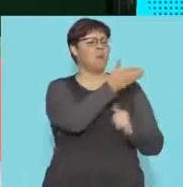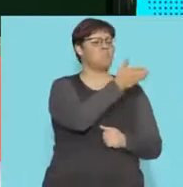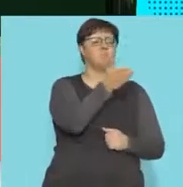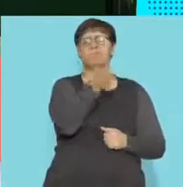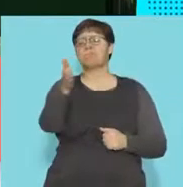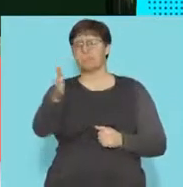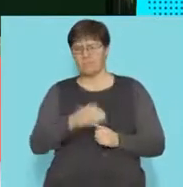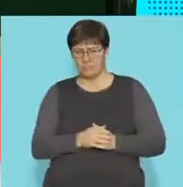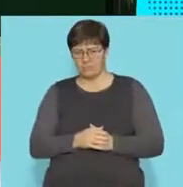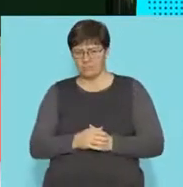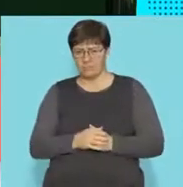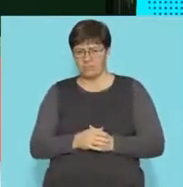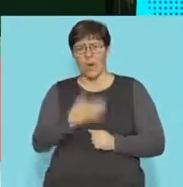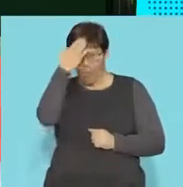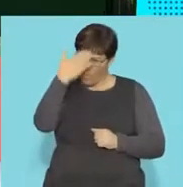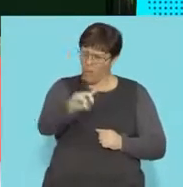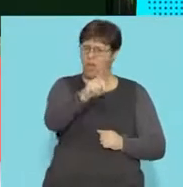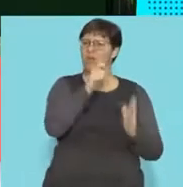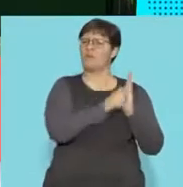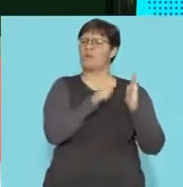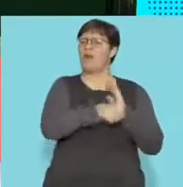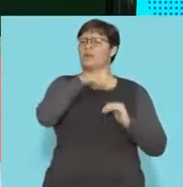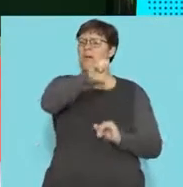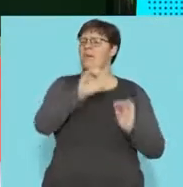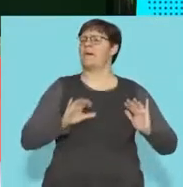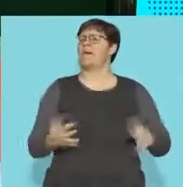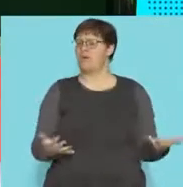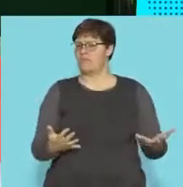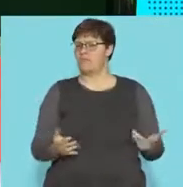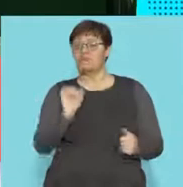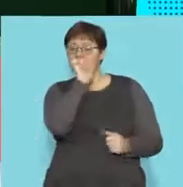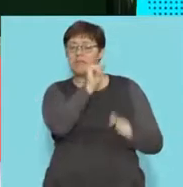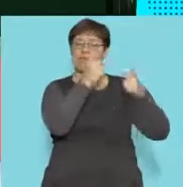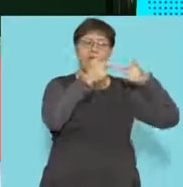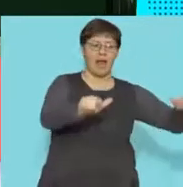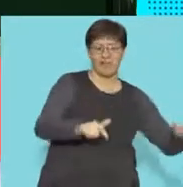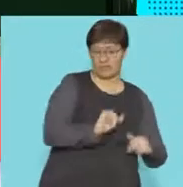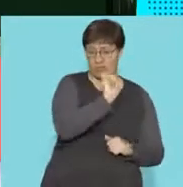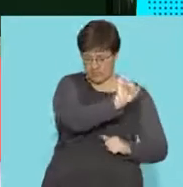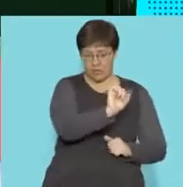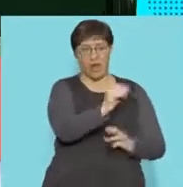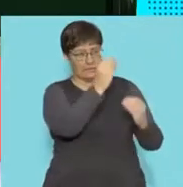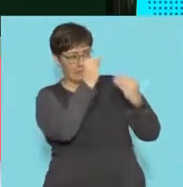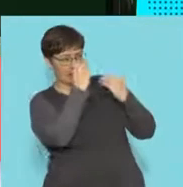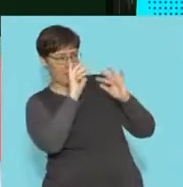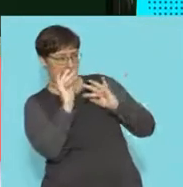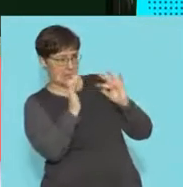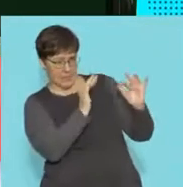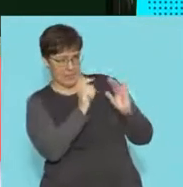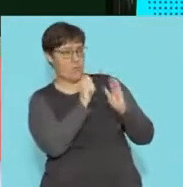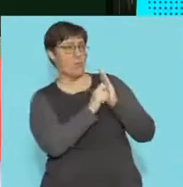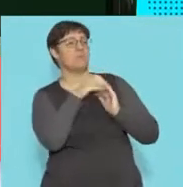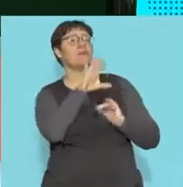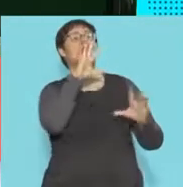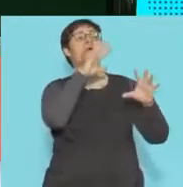were probably taught how to write paragraphs when you looked at your languages. And I want you